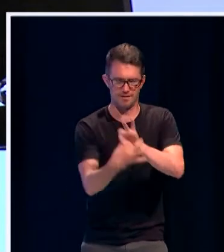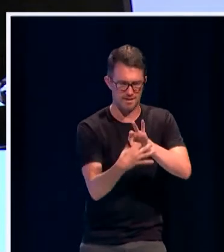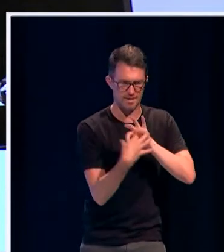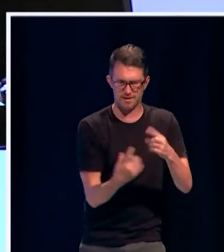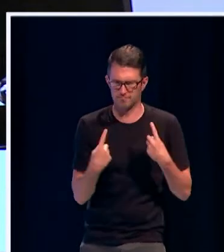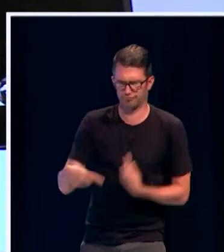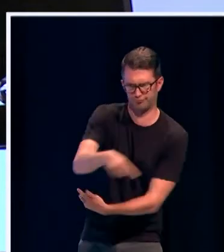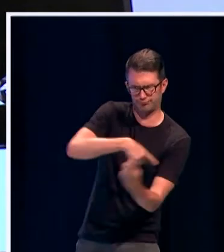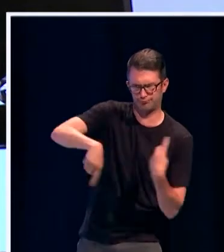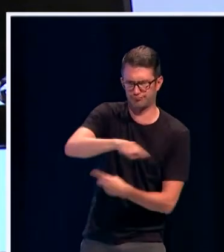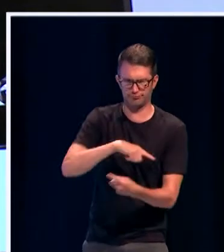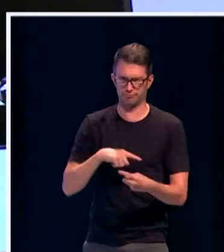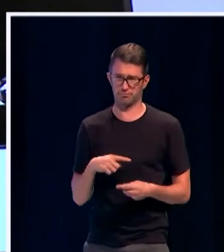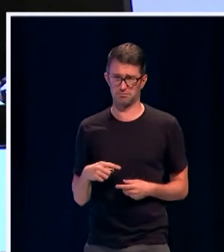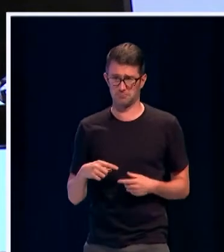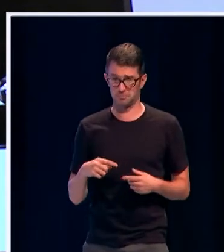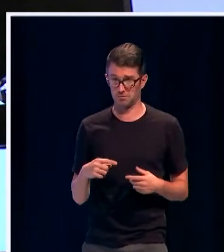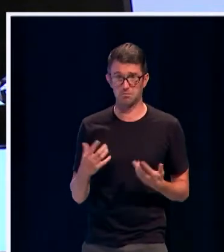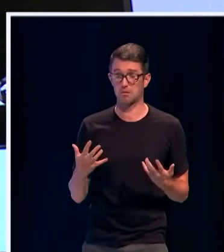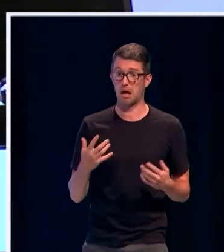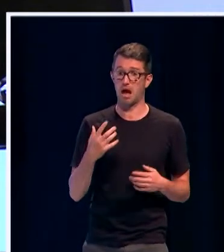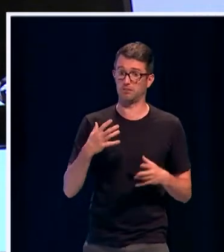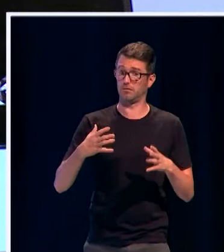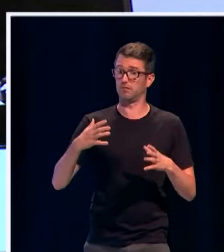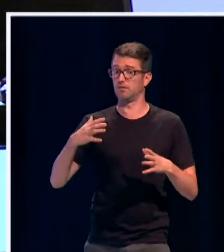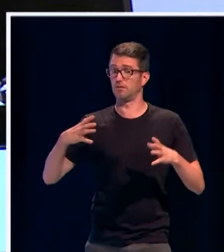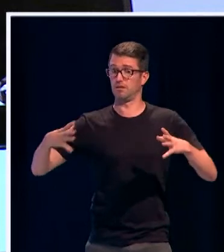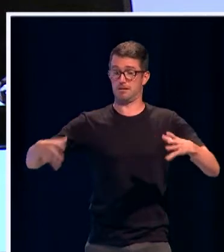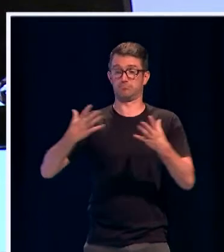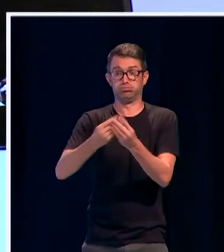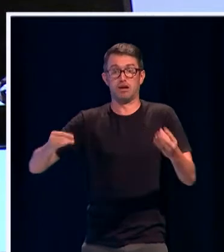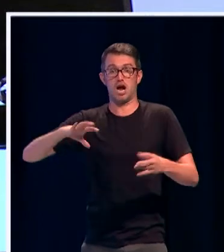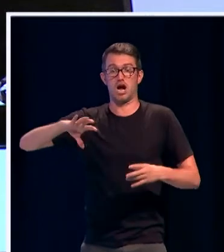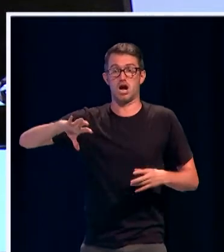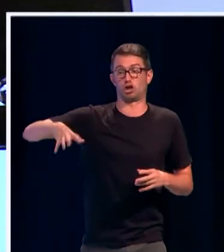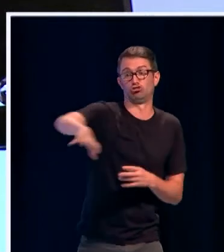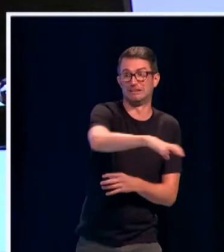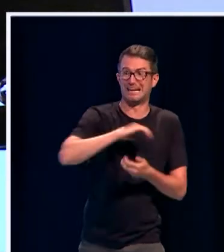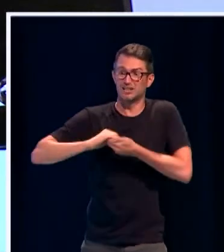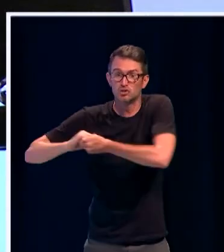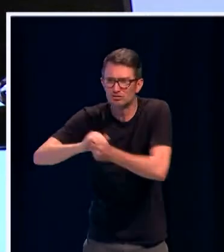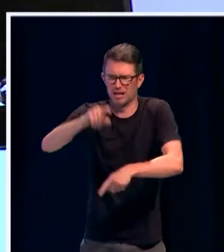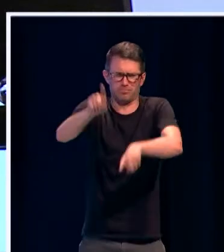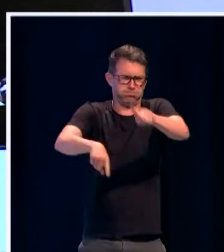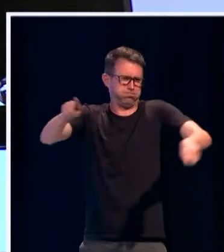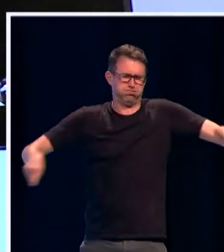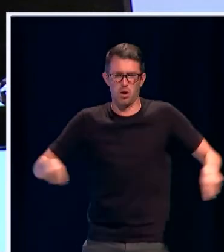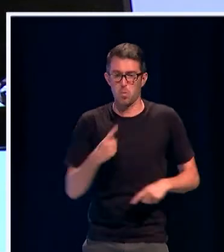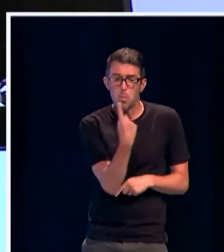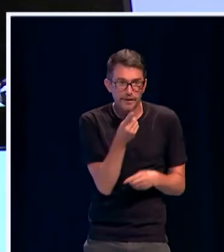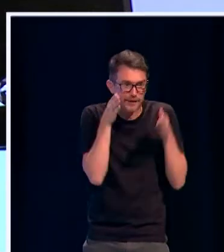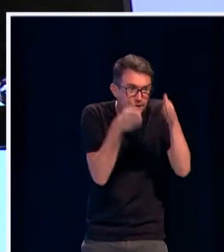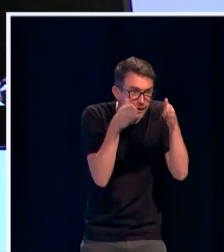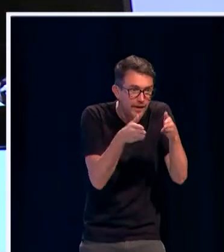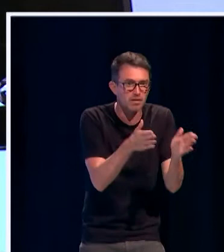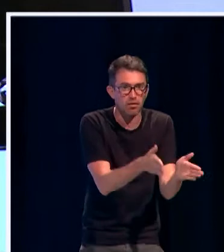the project wants to reach the involvement of DPOs, first as trainees,